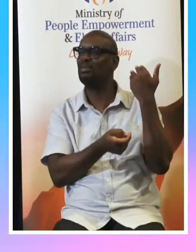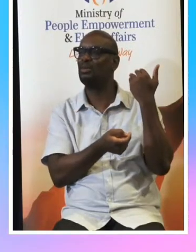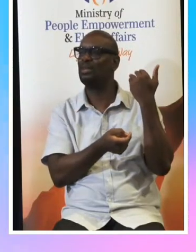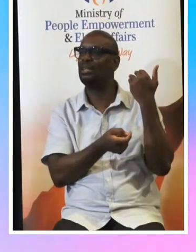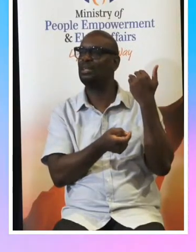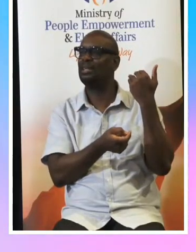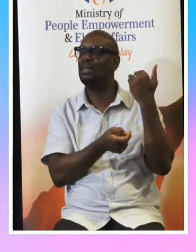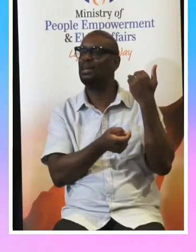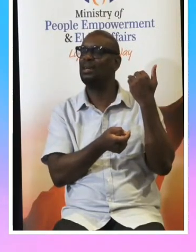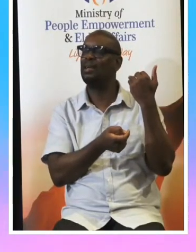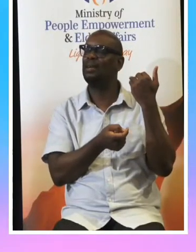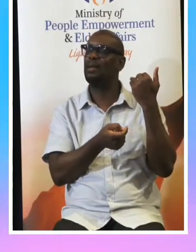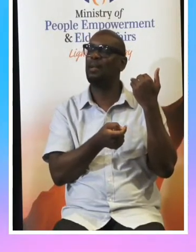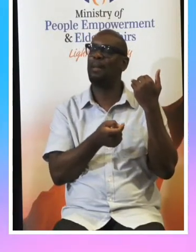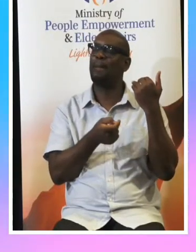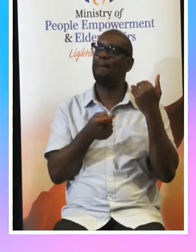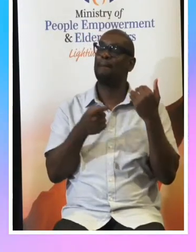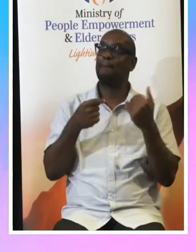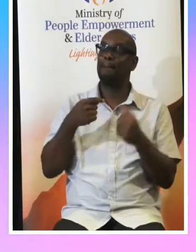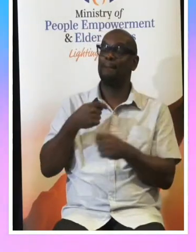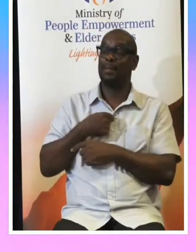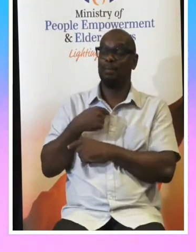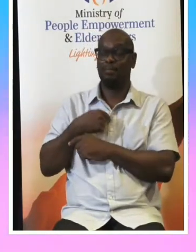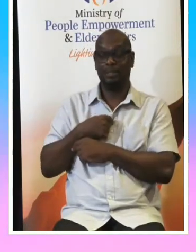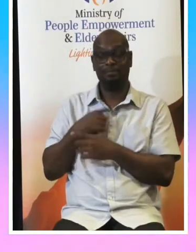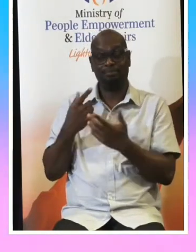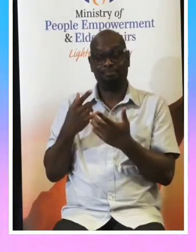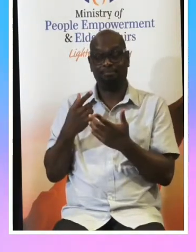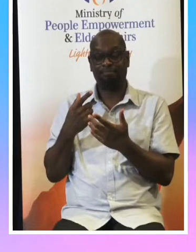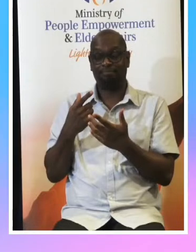these early chapters of my life with you, allow me to share